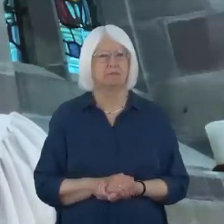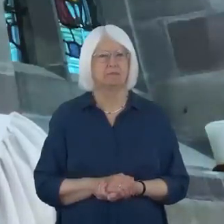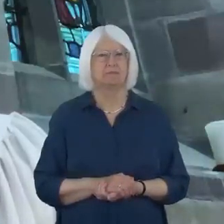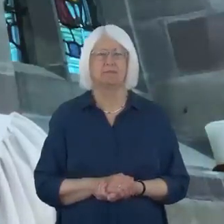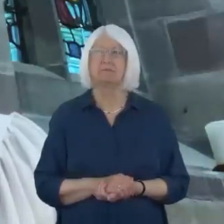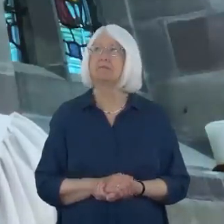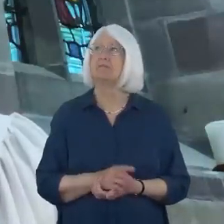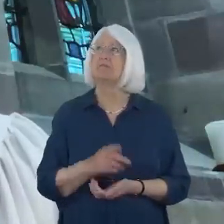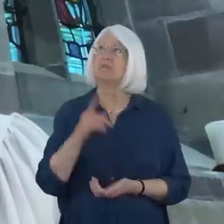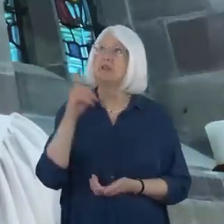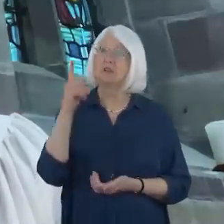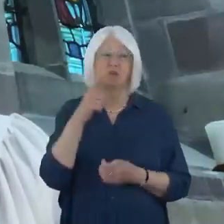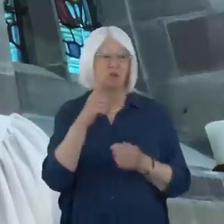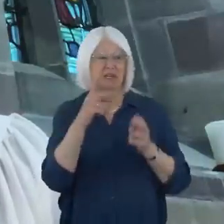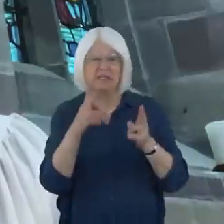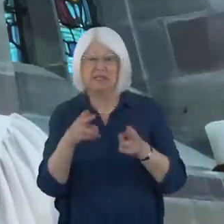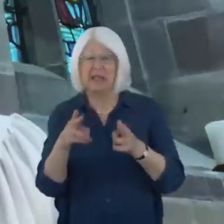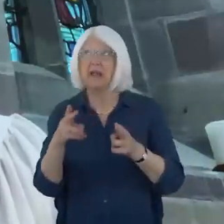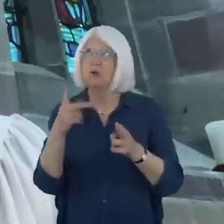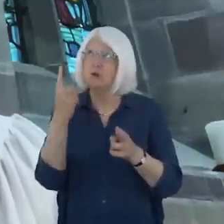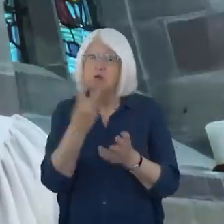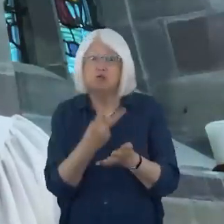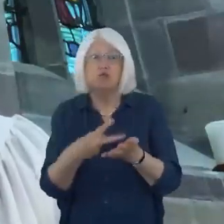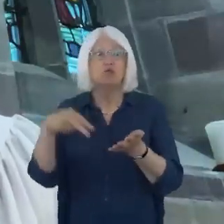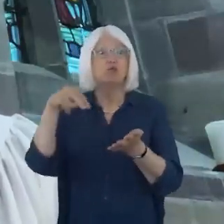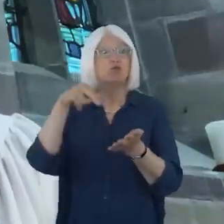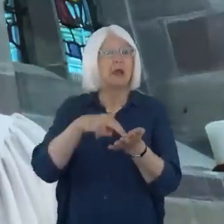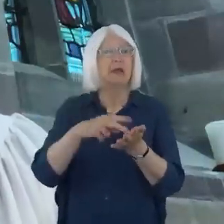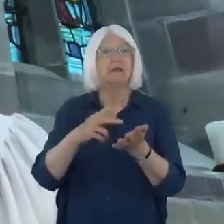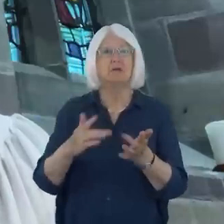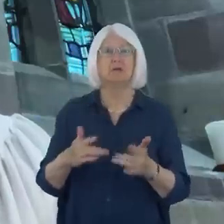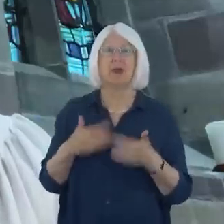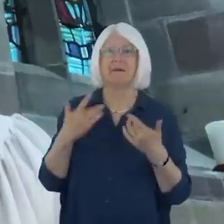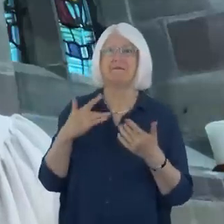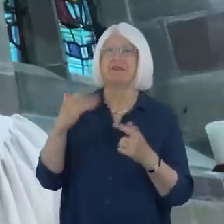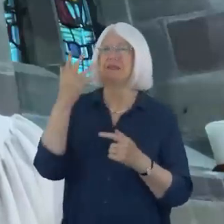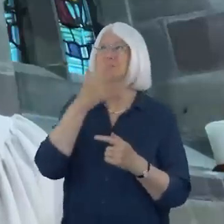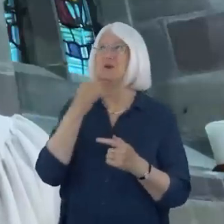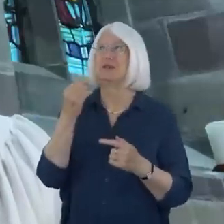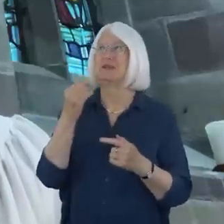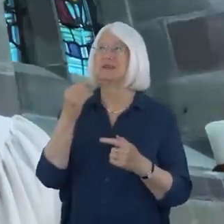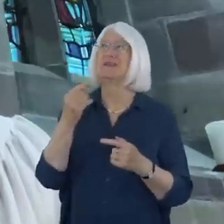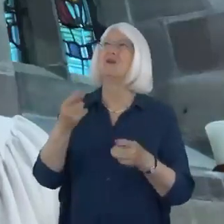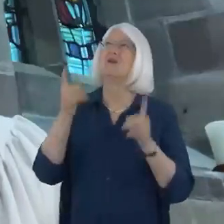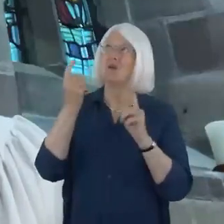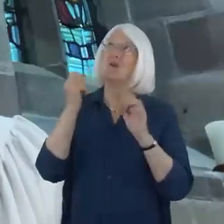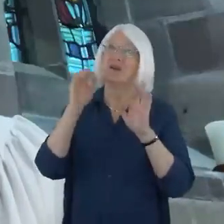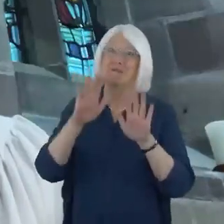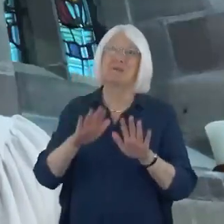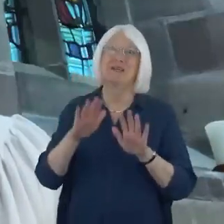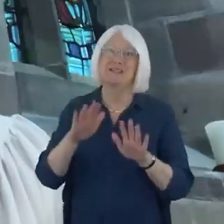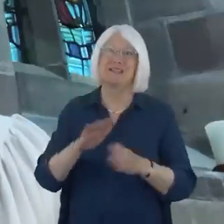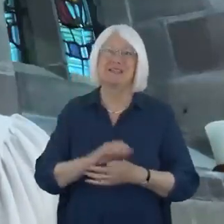You raise the dead to life in the Spirit. Lord, have mercy.